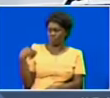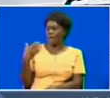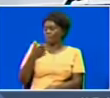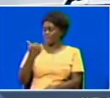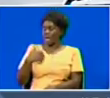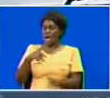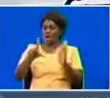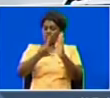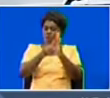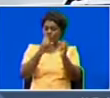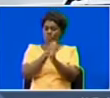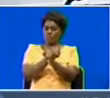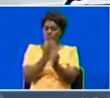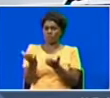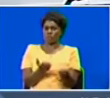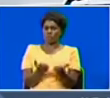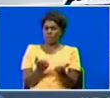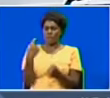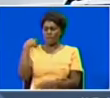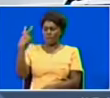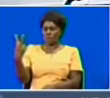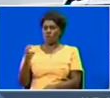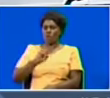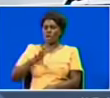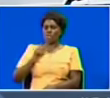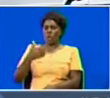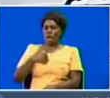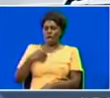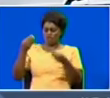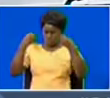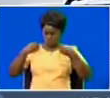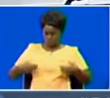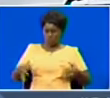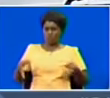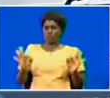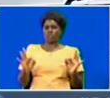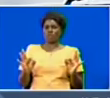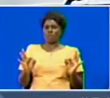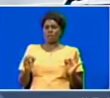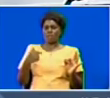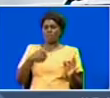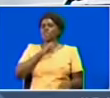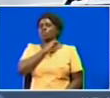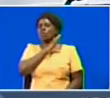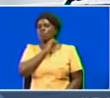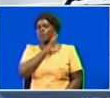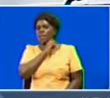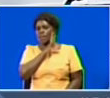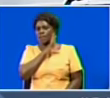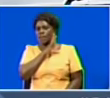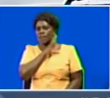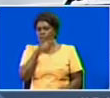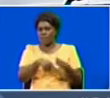law to protect these people. That's number one. Number two, kanjos must wear a uniform. Mm-hmm. So some of the things that I actually been protesting about can only be passed in